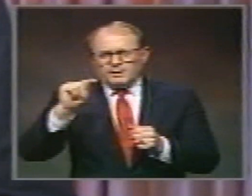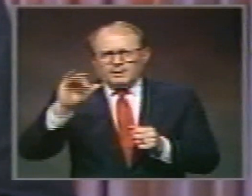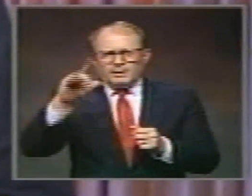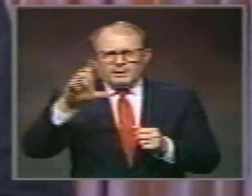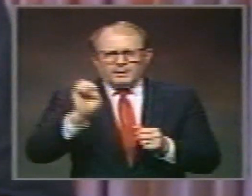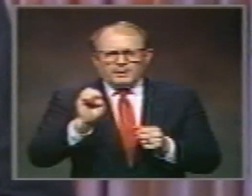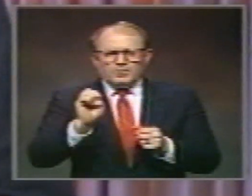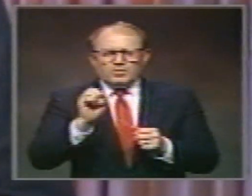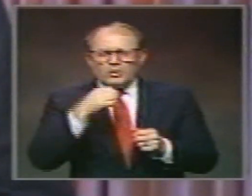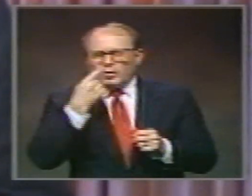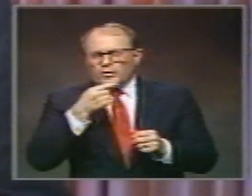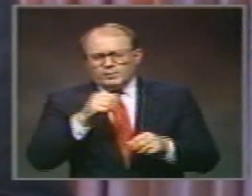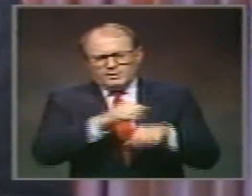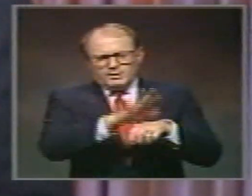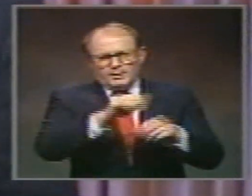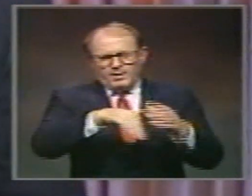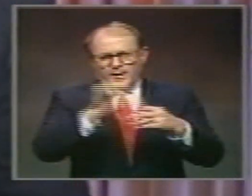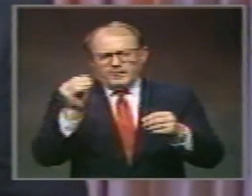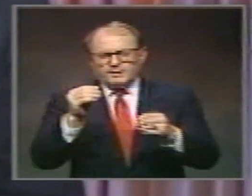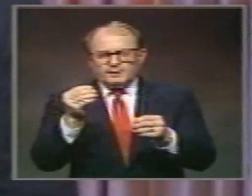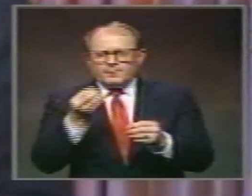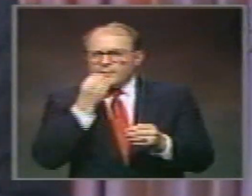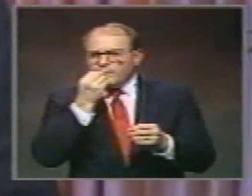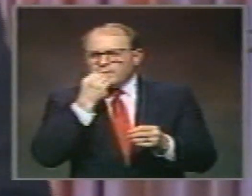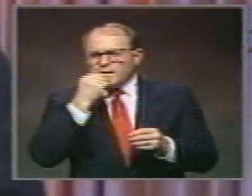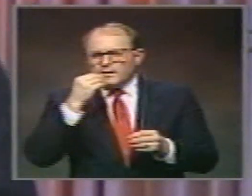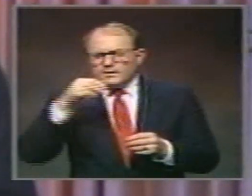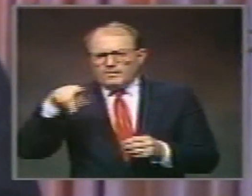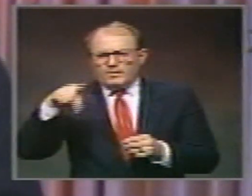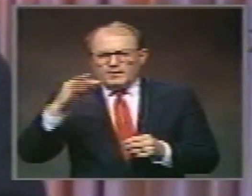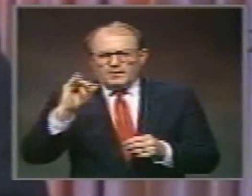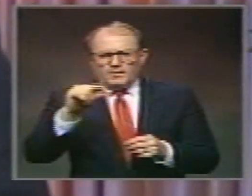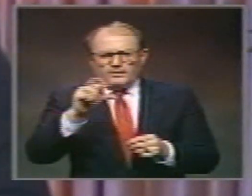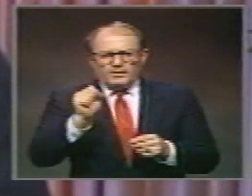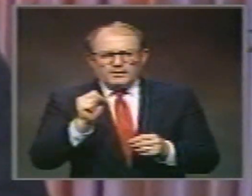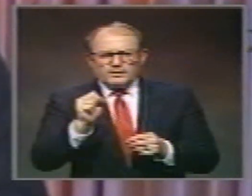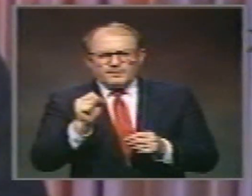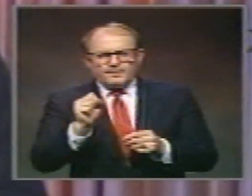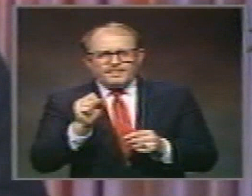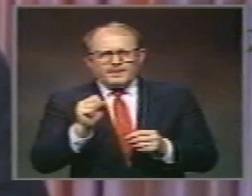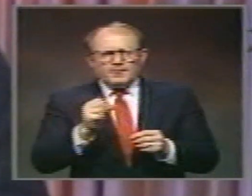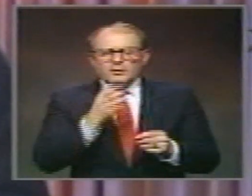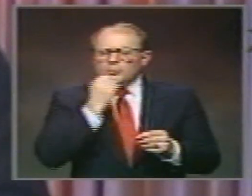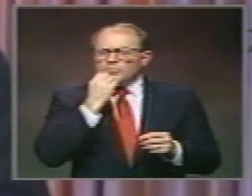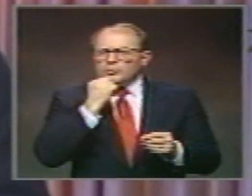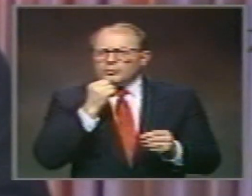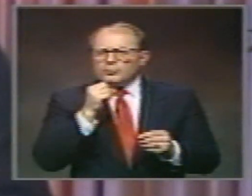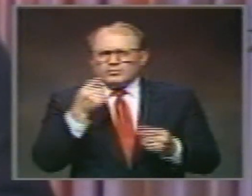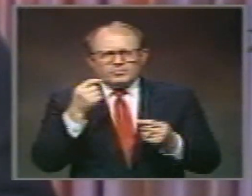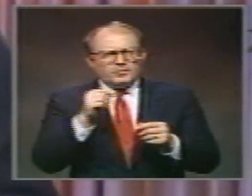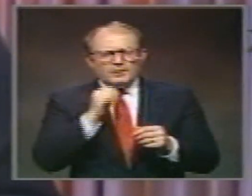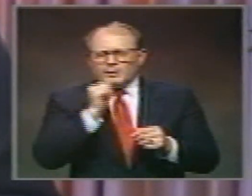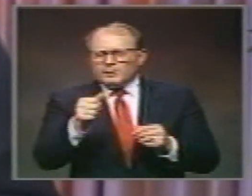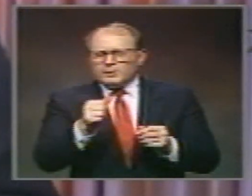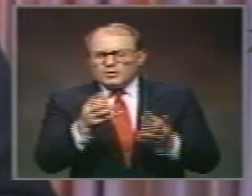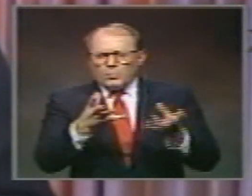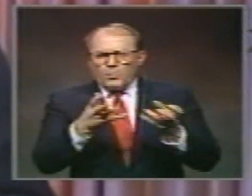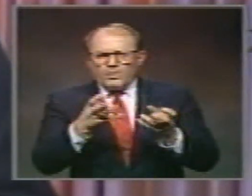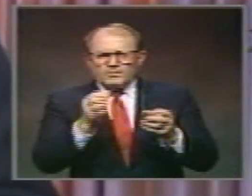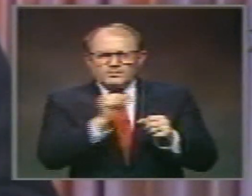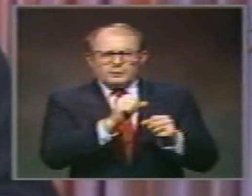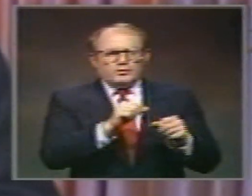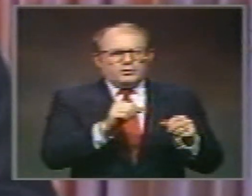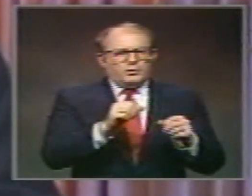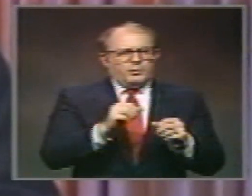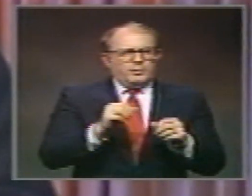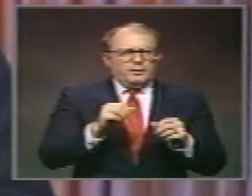his hogs. Now, Jews had no dealings with Gentile people. They didn't even consider the uncircumcised man